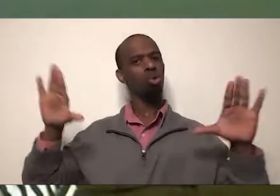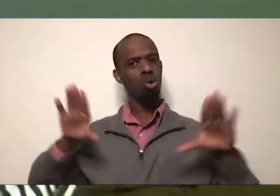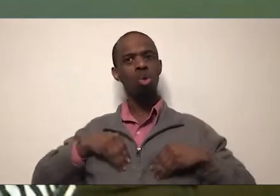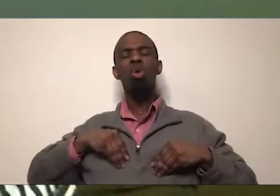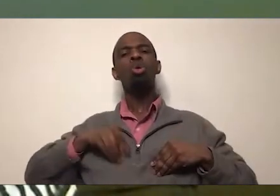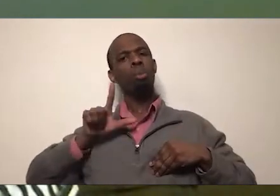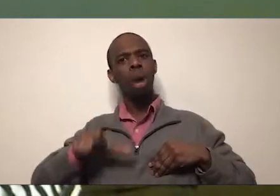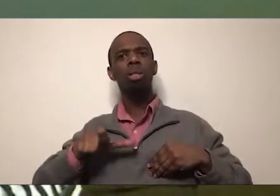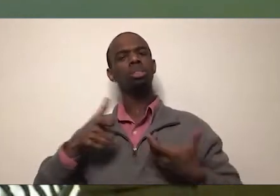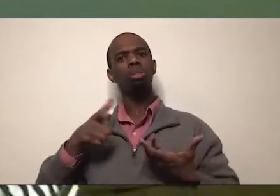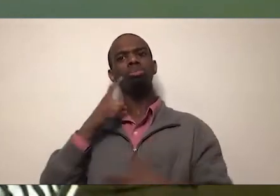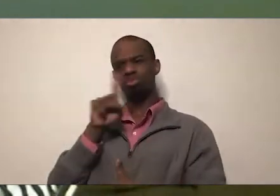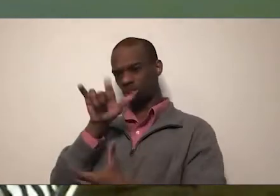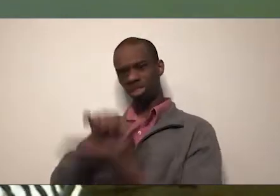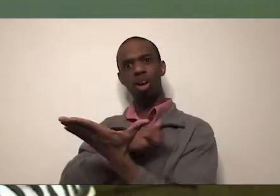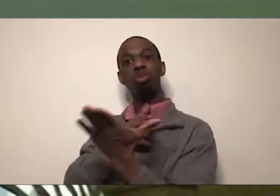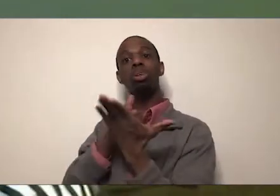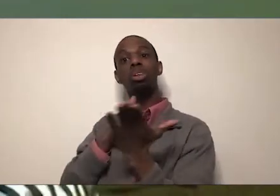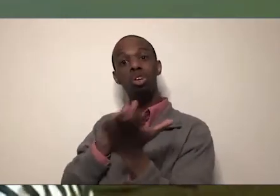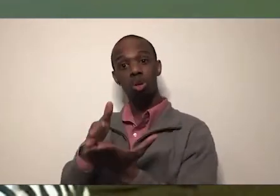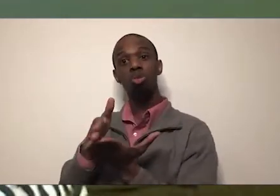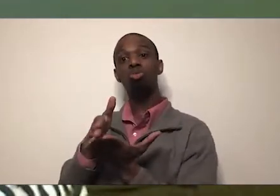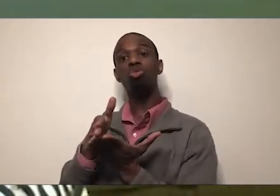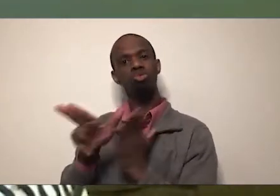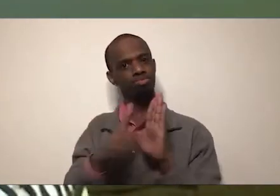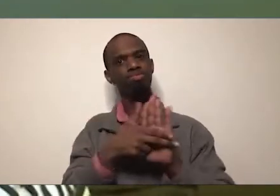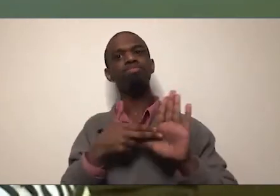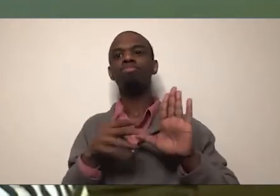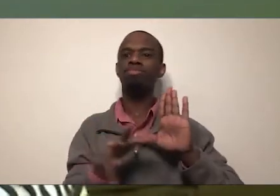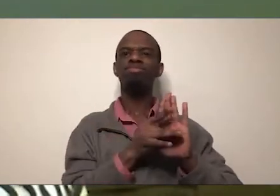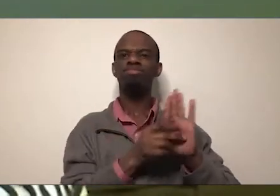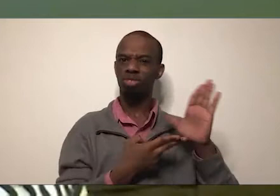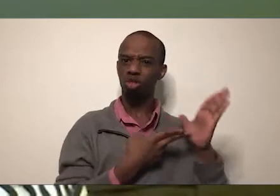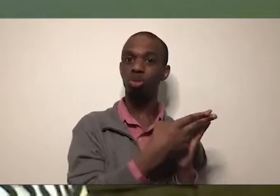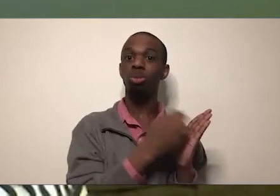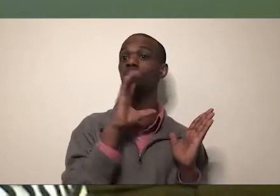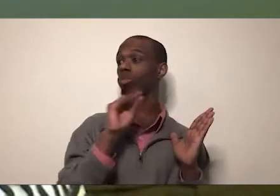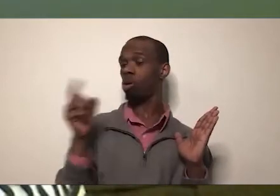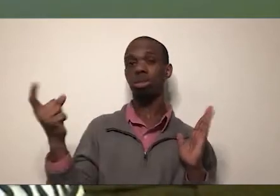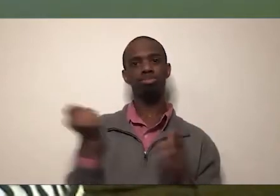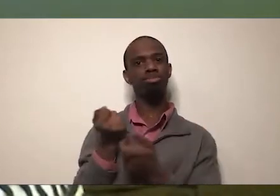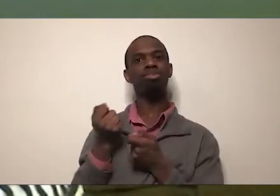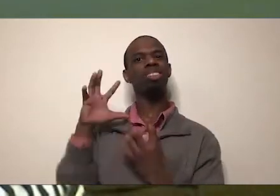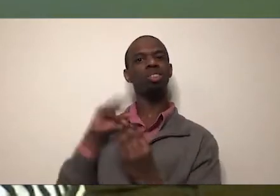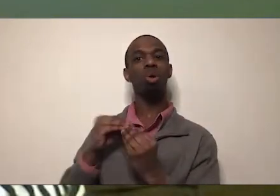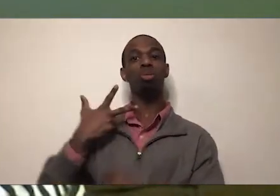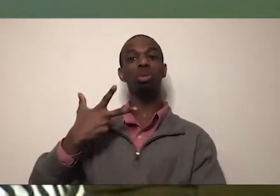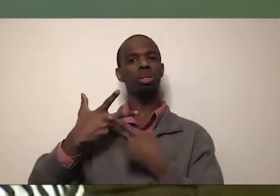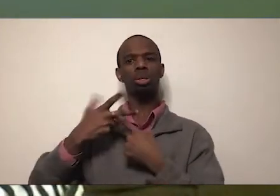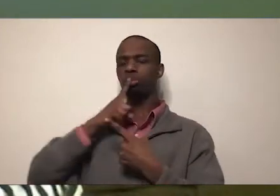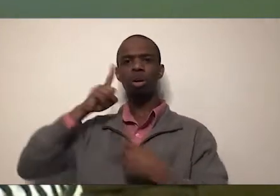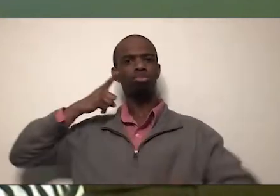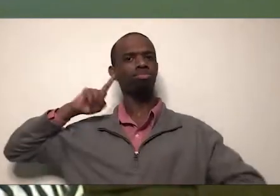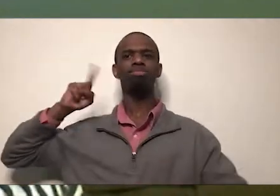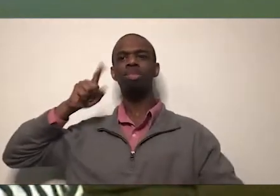and powerful women about how to make this collective refusal and find inspiration in their work that they've done on